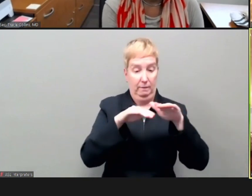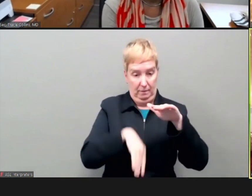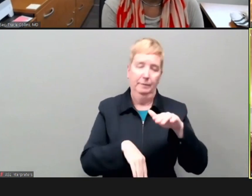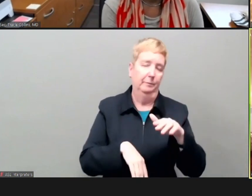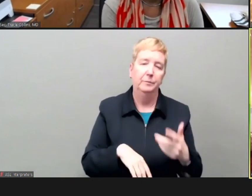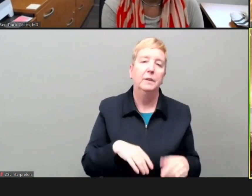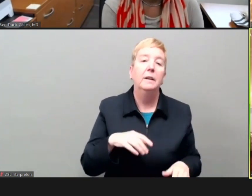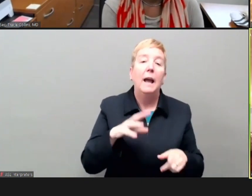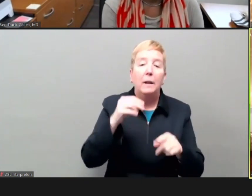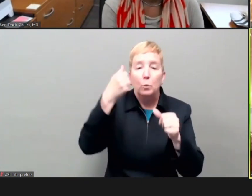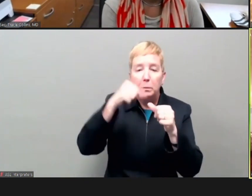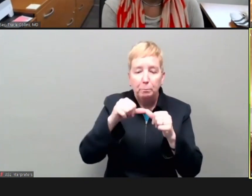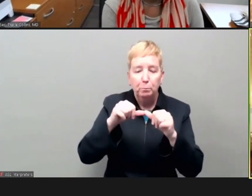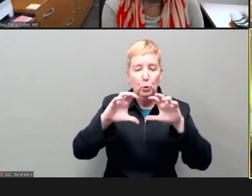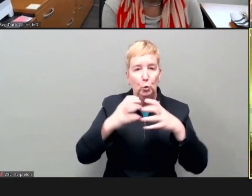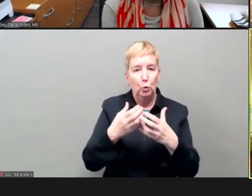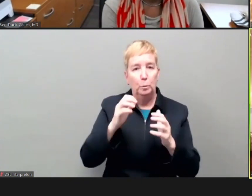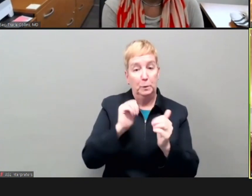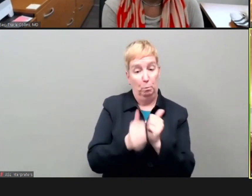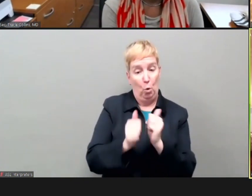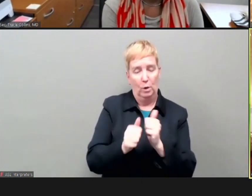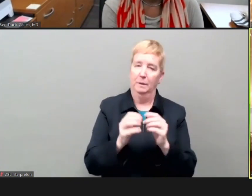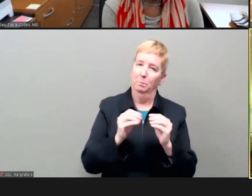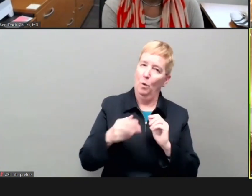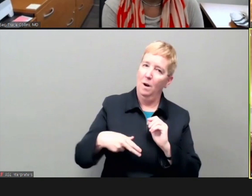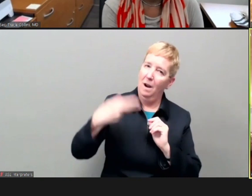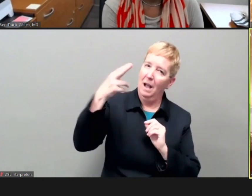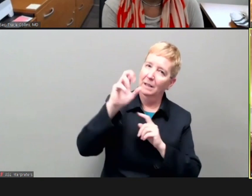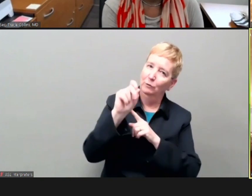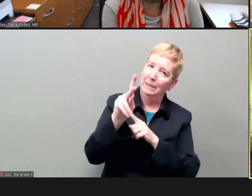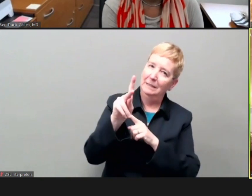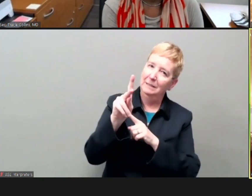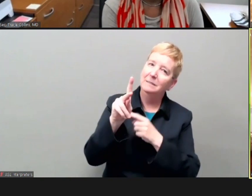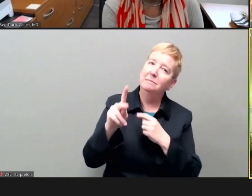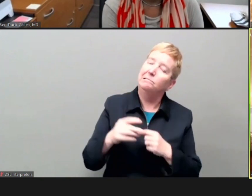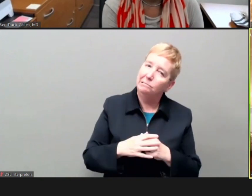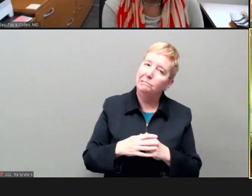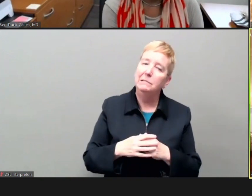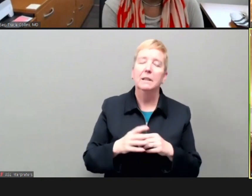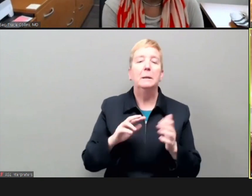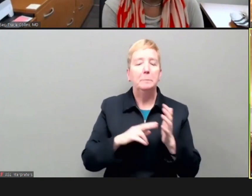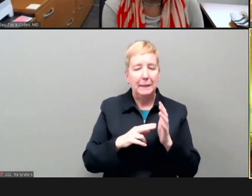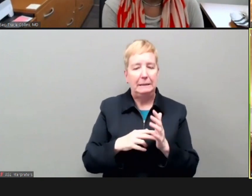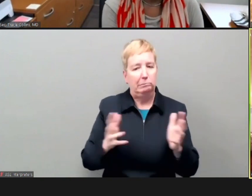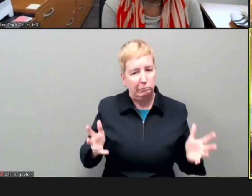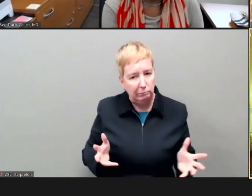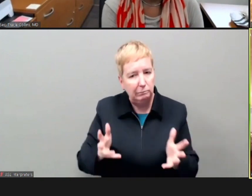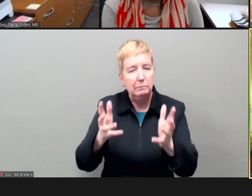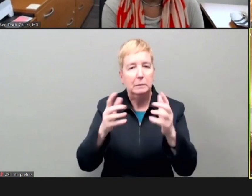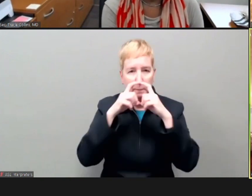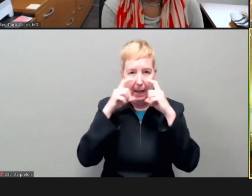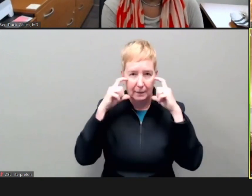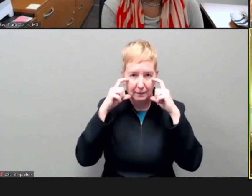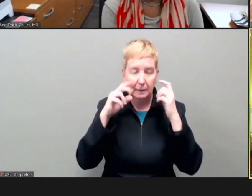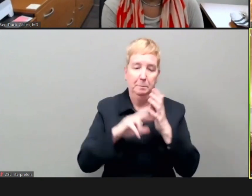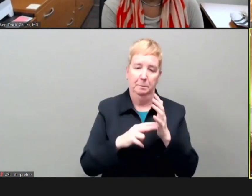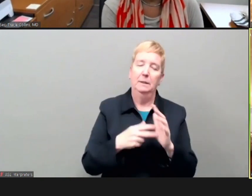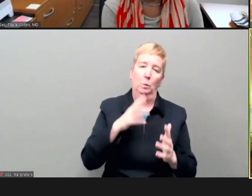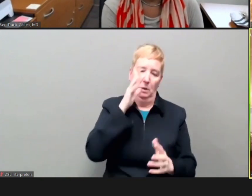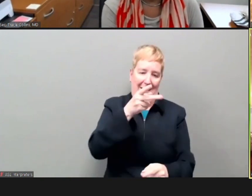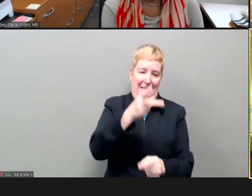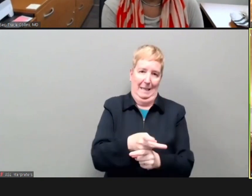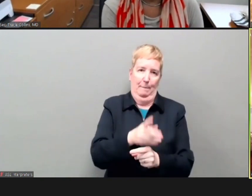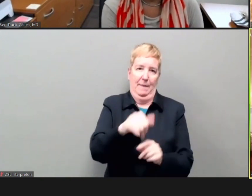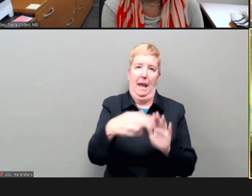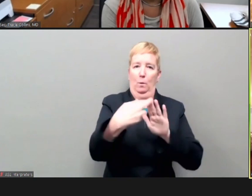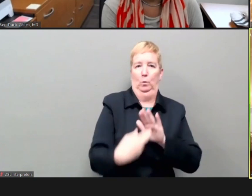group sports are higher risk. And so we want to encourage that mask wearing. So we're going to keep that mandate in place